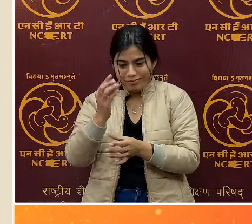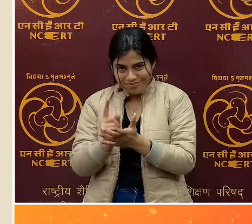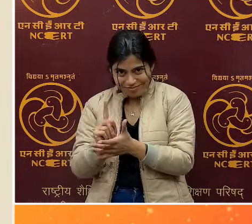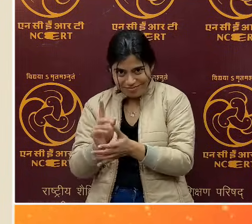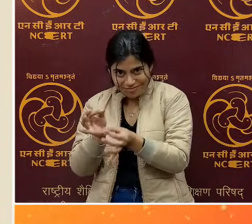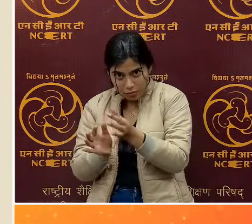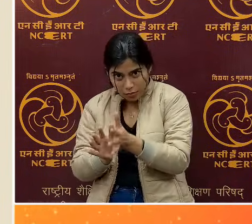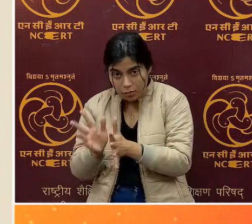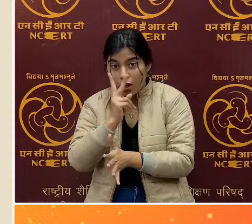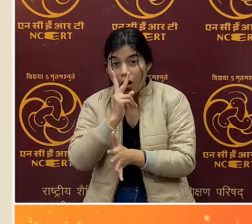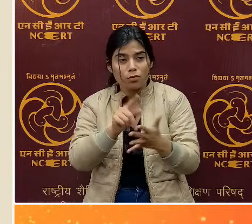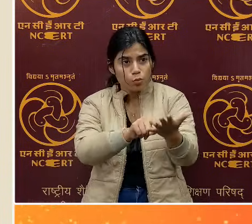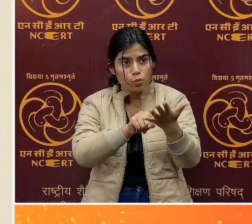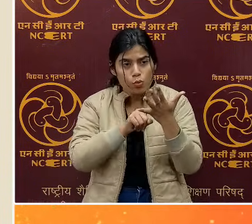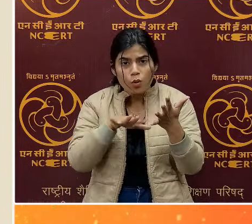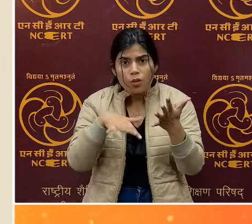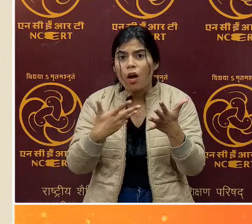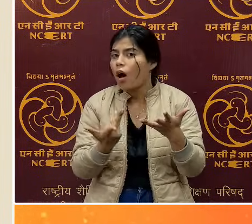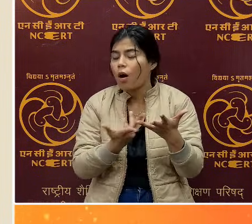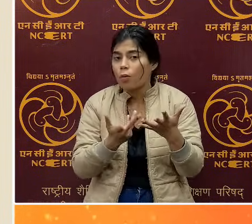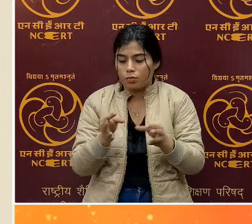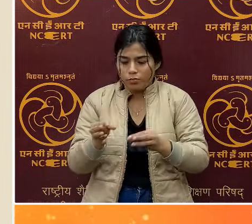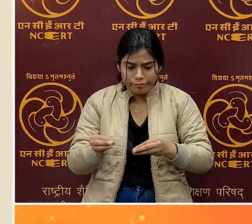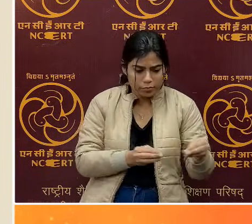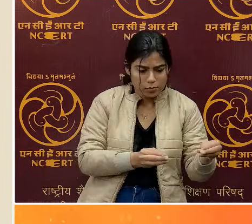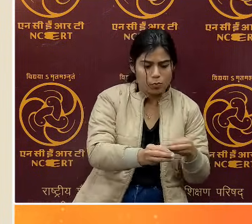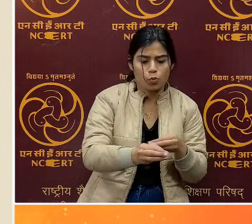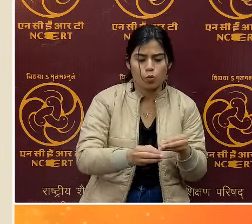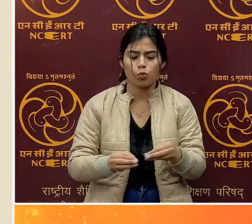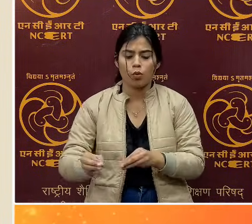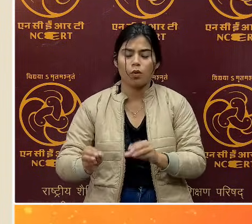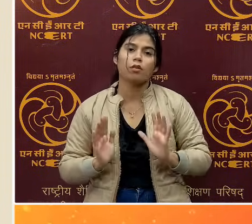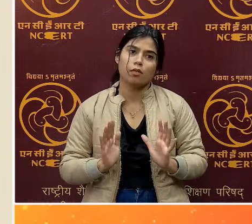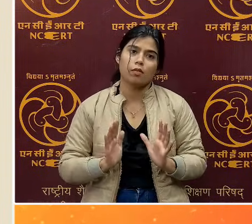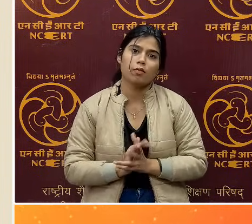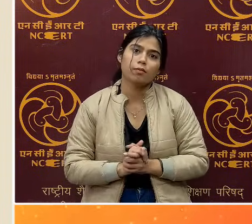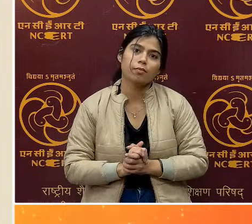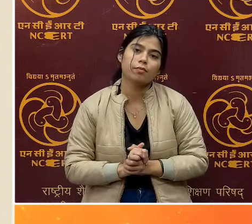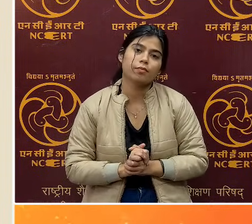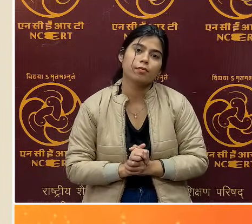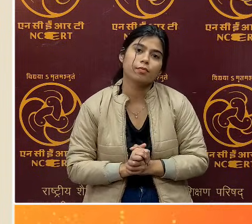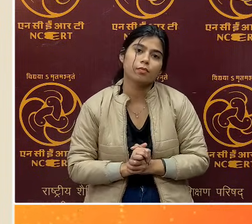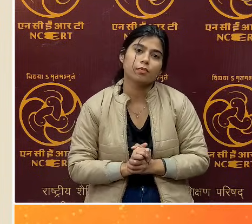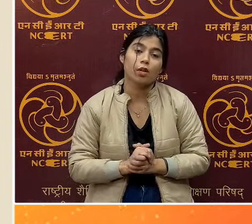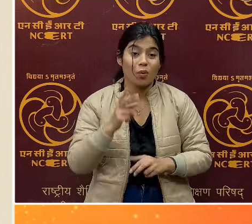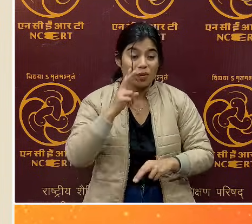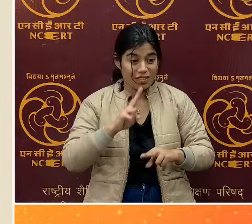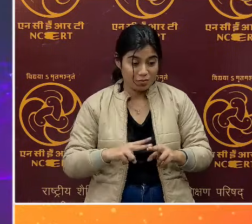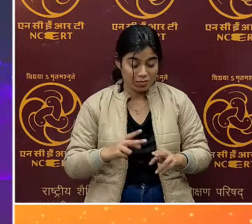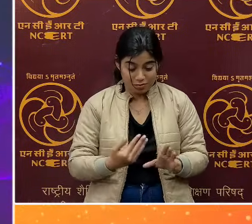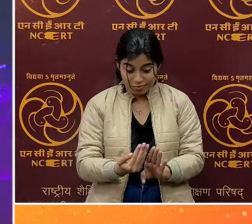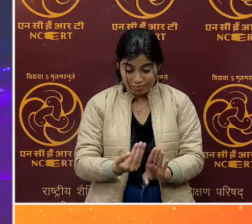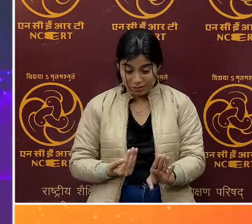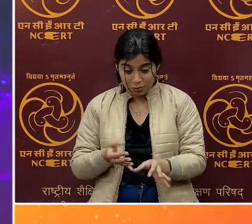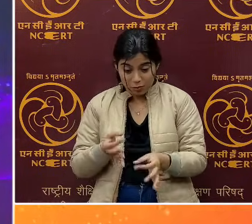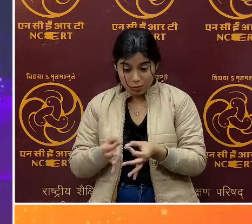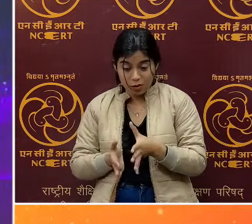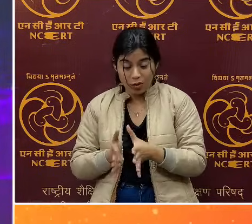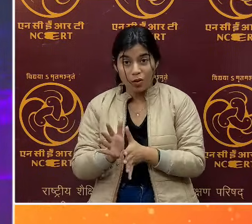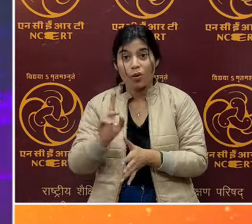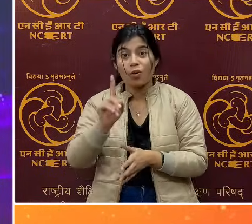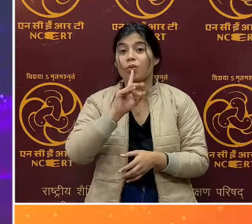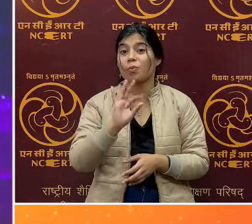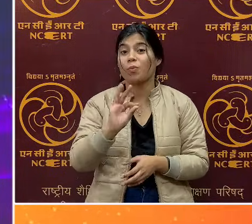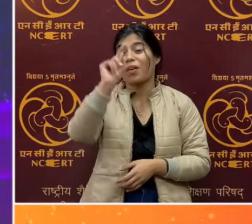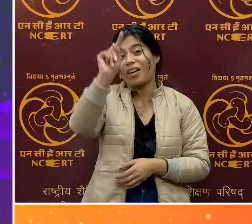this is a fixed setup, so we'll get the image of the just the flame of it. And this But is the ma'am first characteristic of